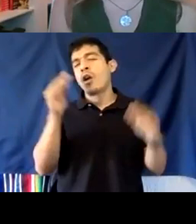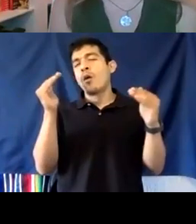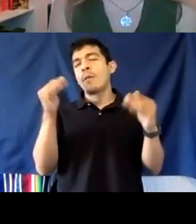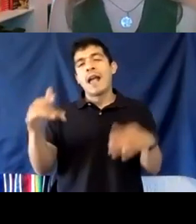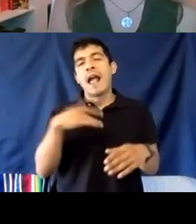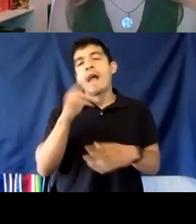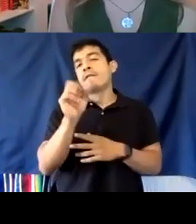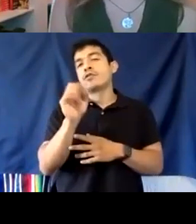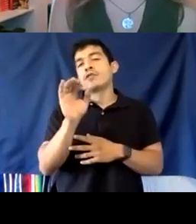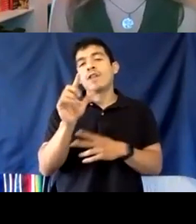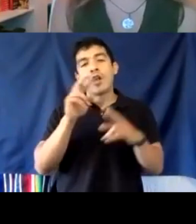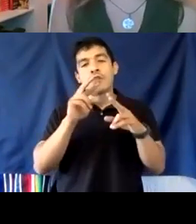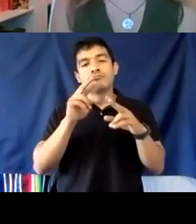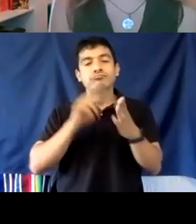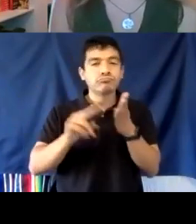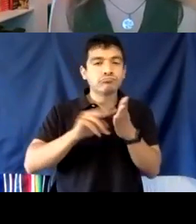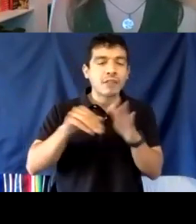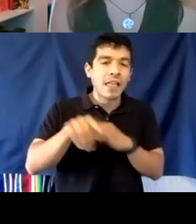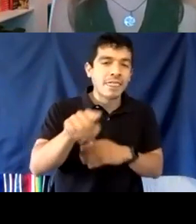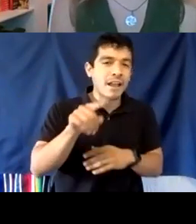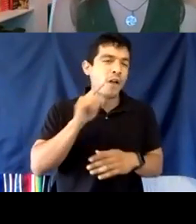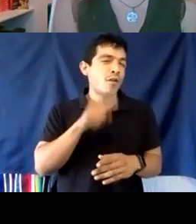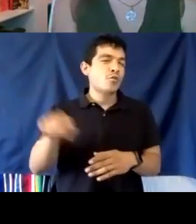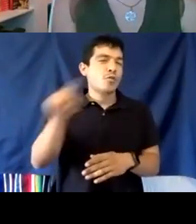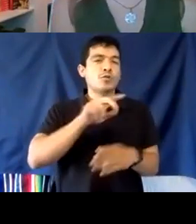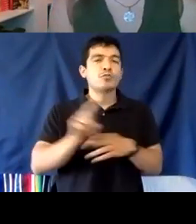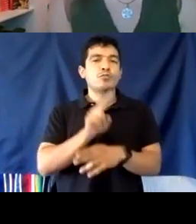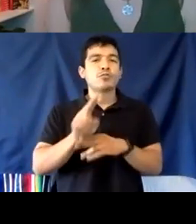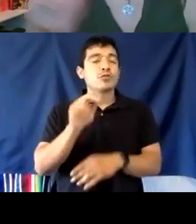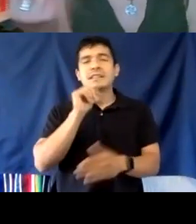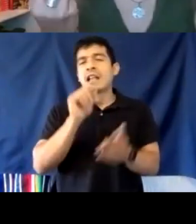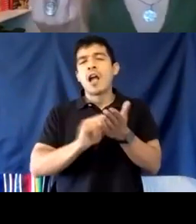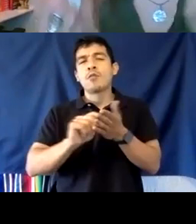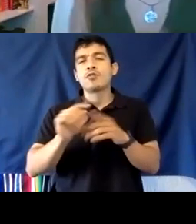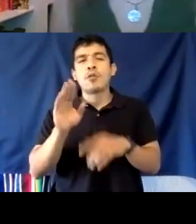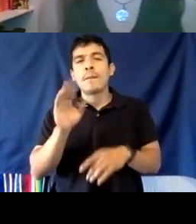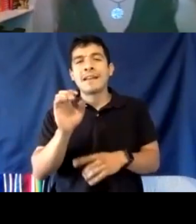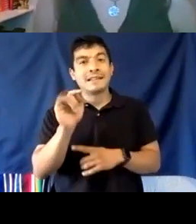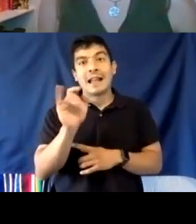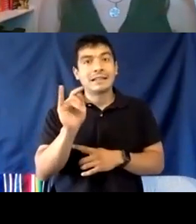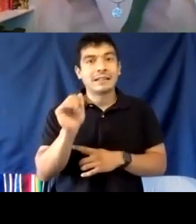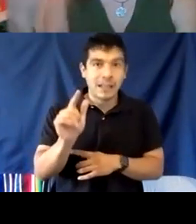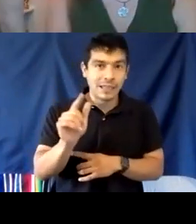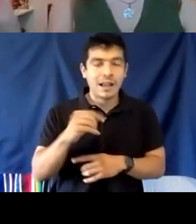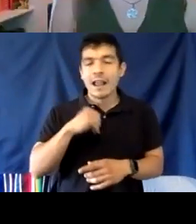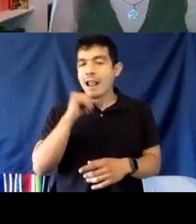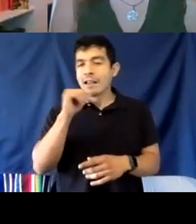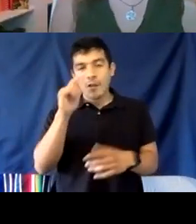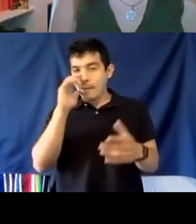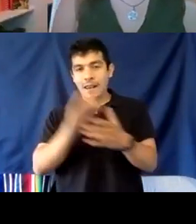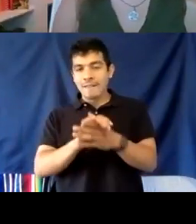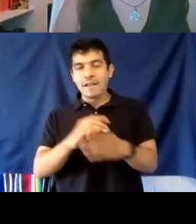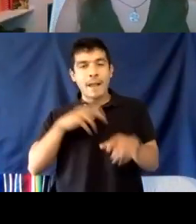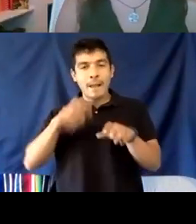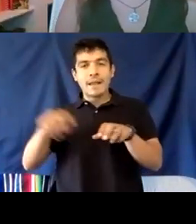useful research in there for the field to use. It's not written to be, you know, tactical. And I don't believe, like my fellow panelists